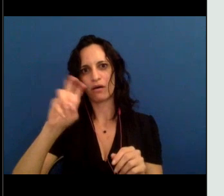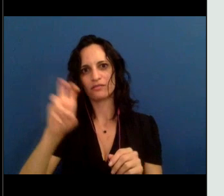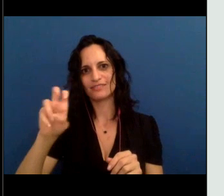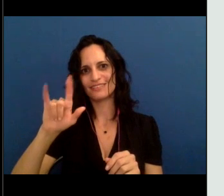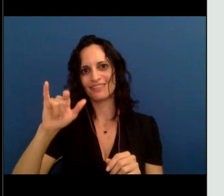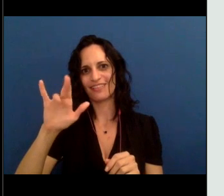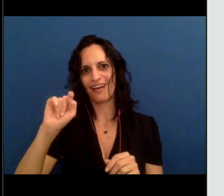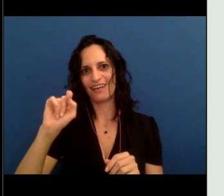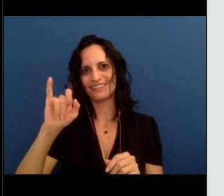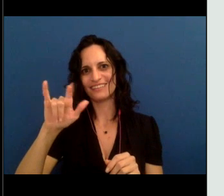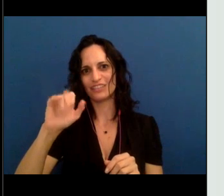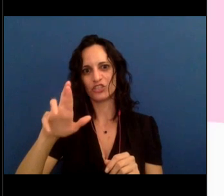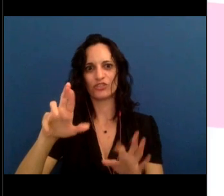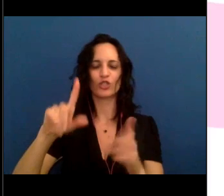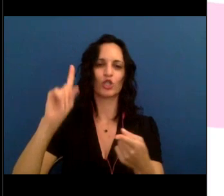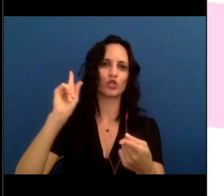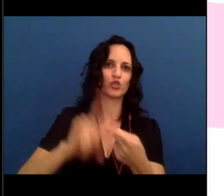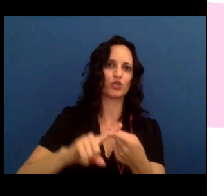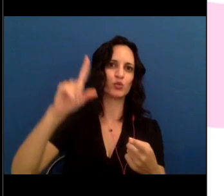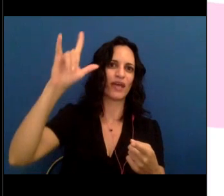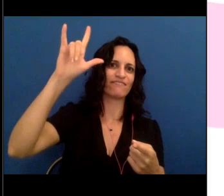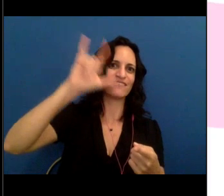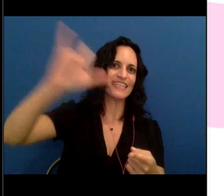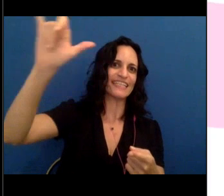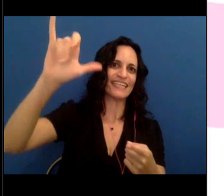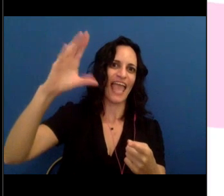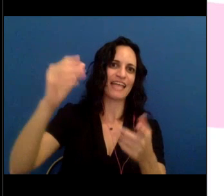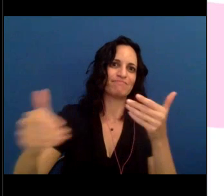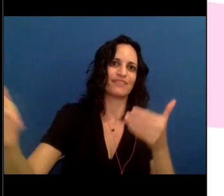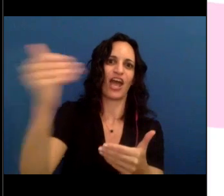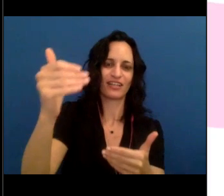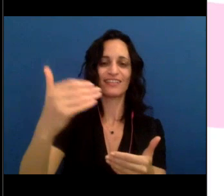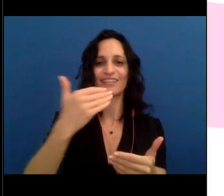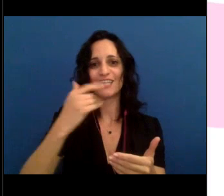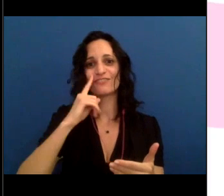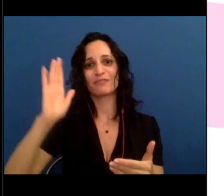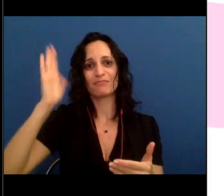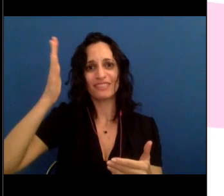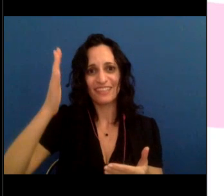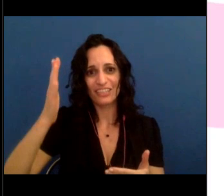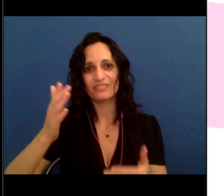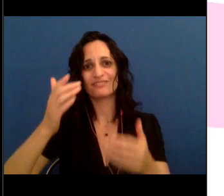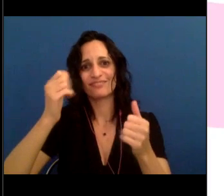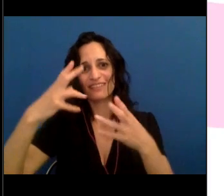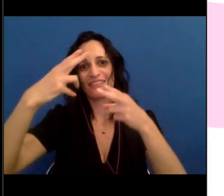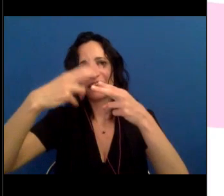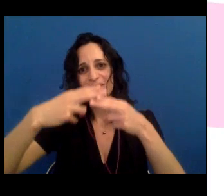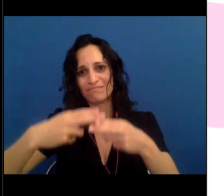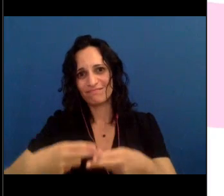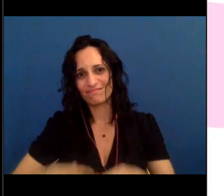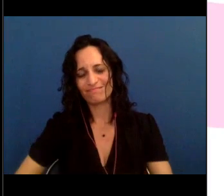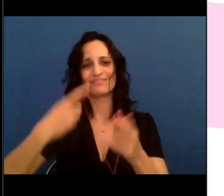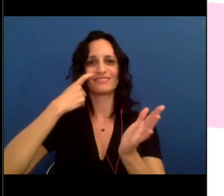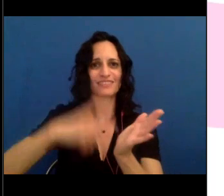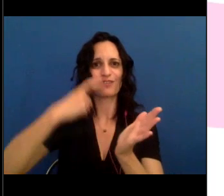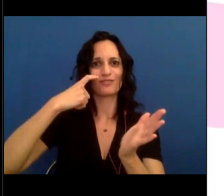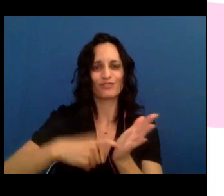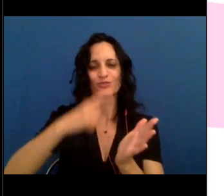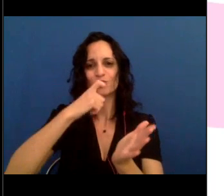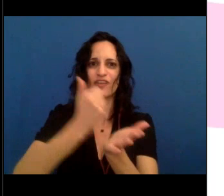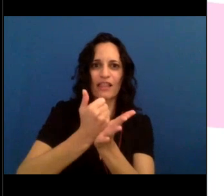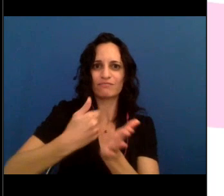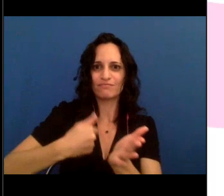beyond. Thank you for listening to my presentation. Here's a long list of acknowledgements from people who have helped me on my journey to become a